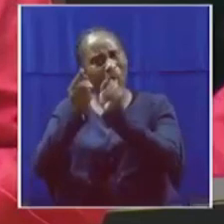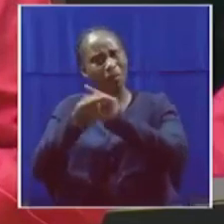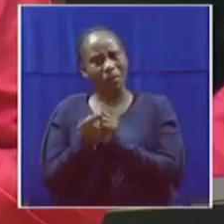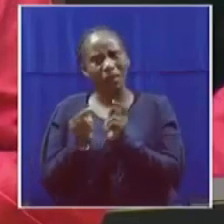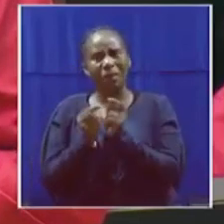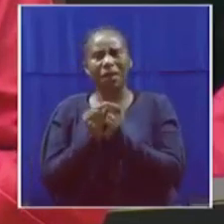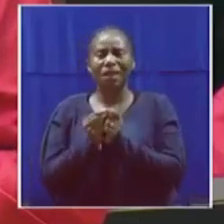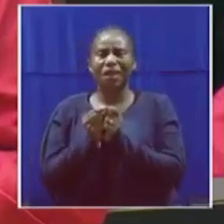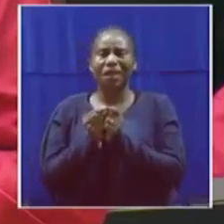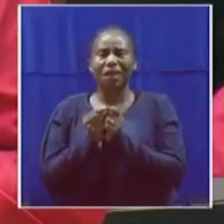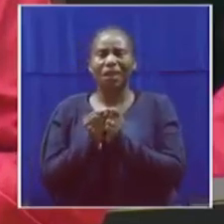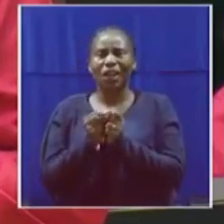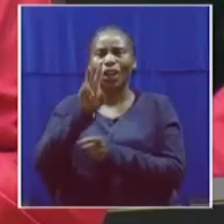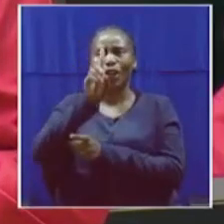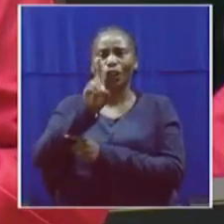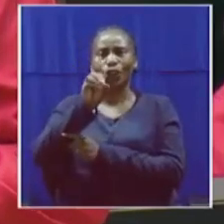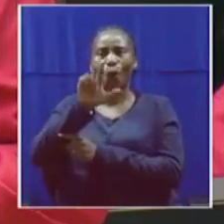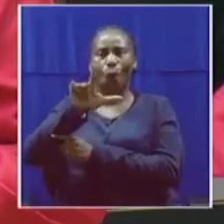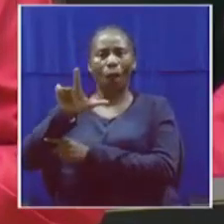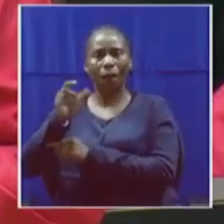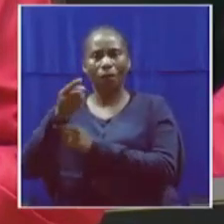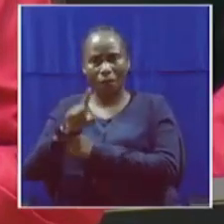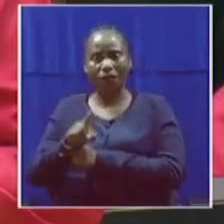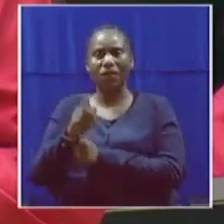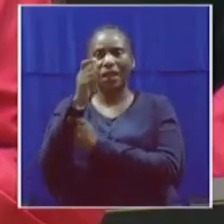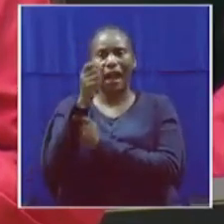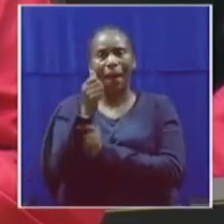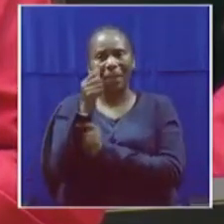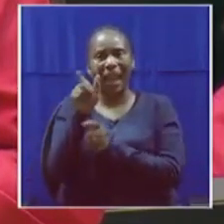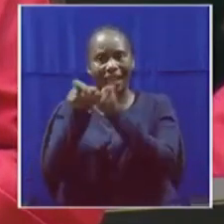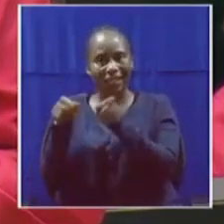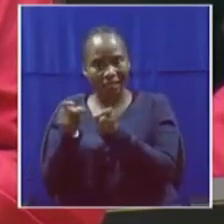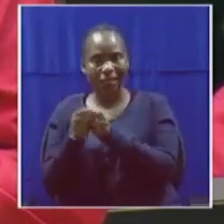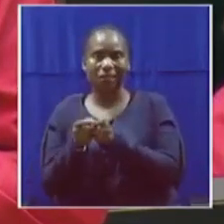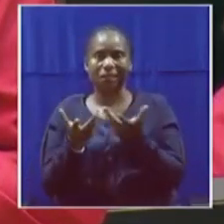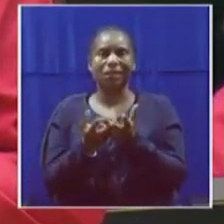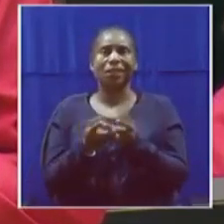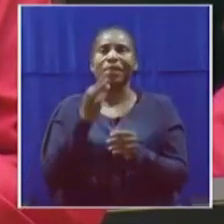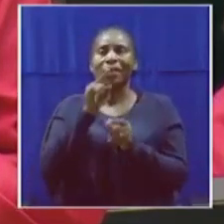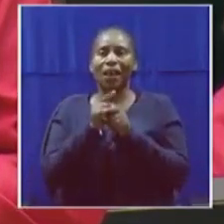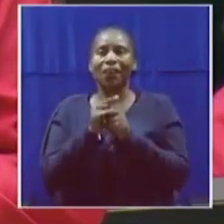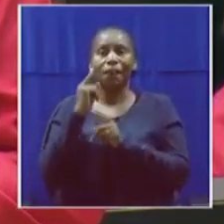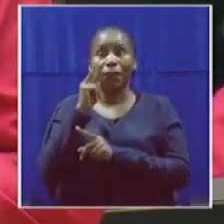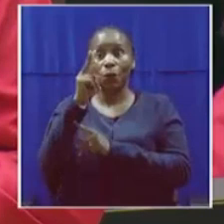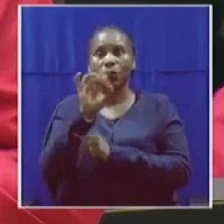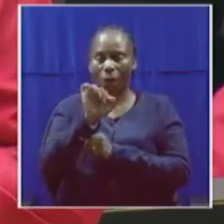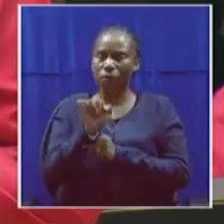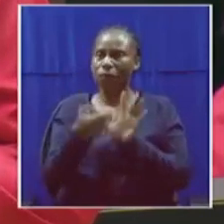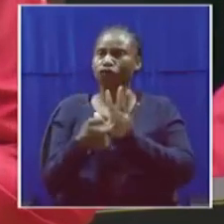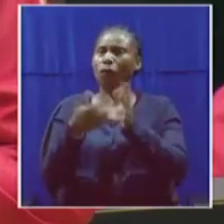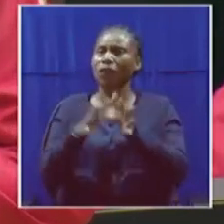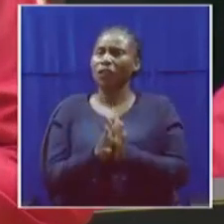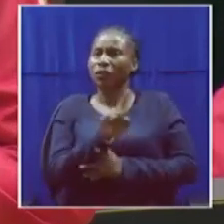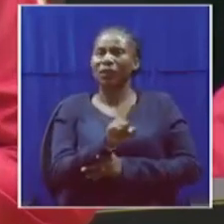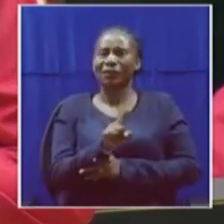the capitalist establishment, that is imposing its views through so-called intellectualism, because there's